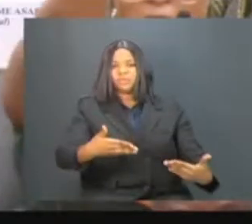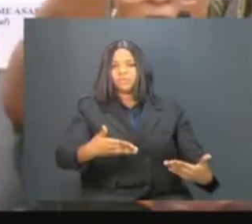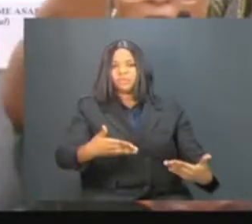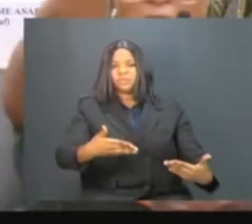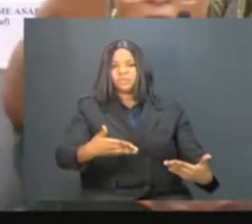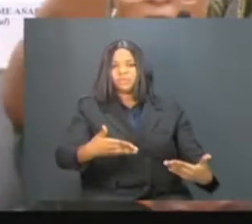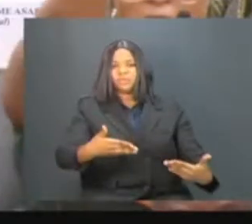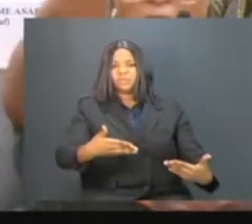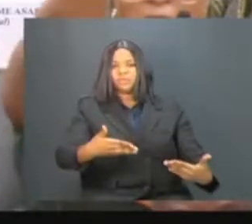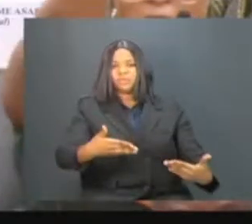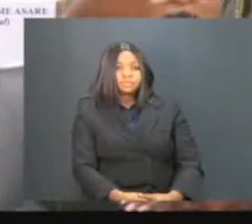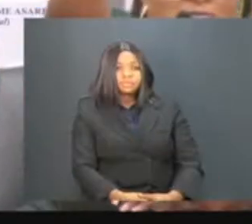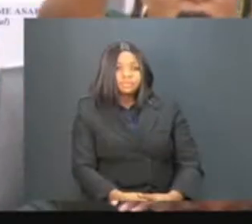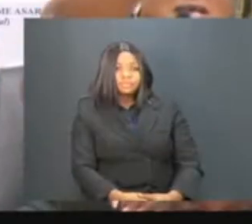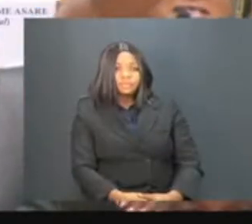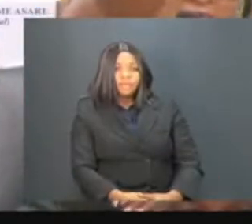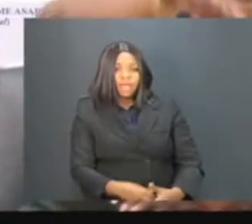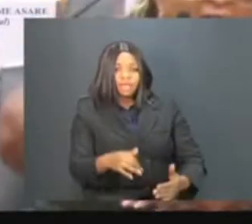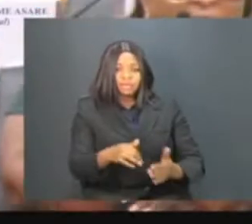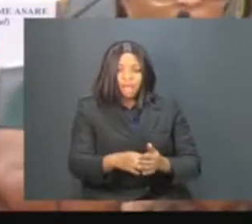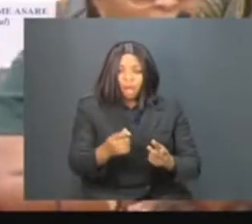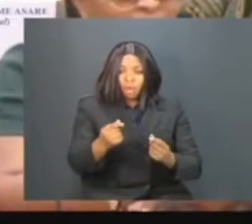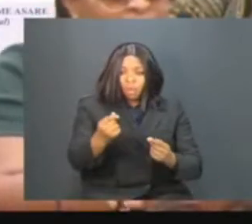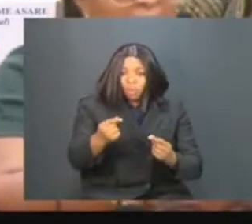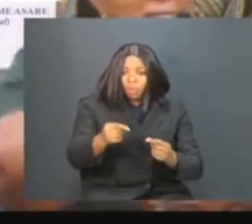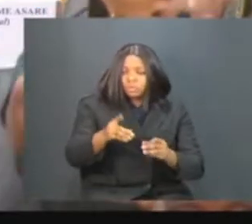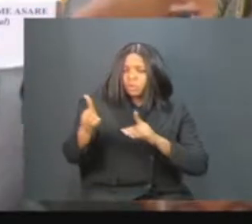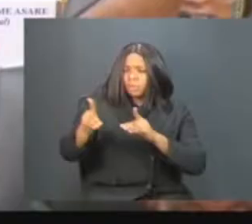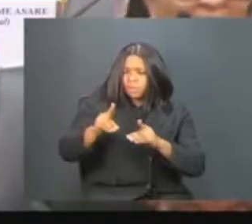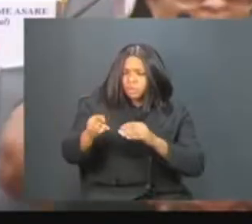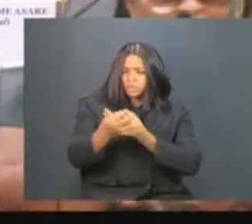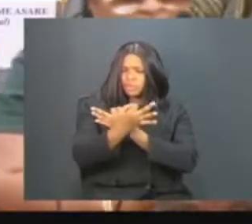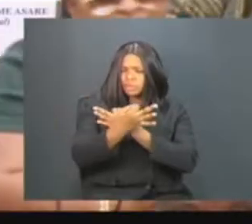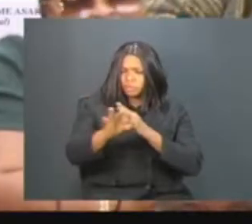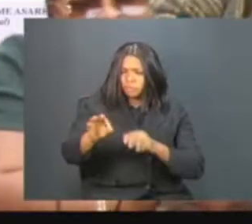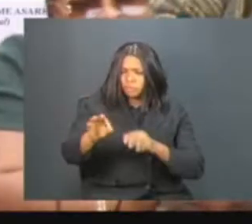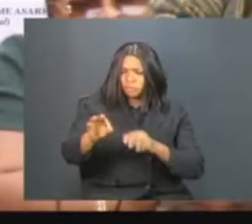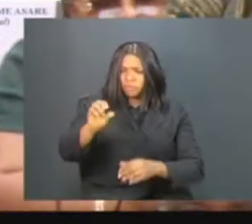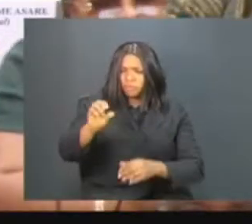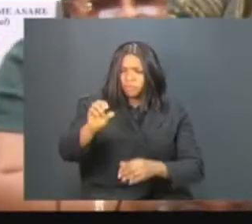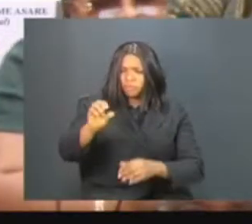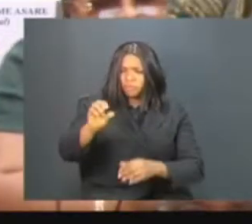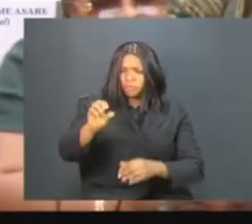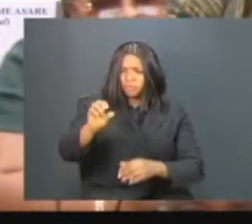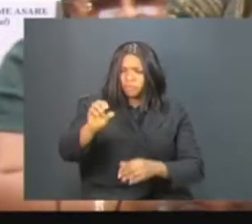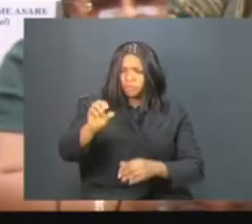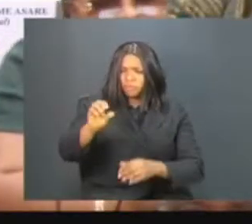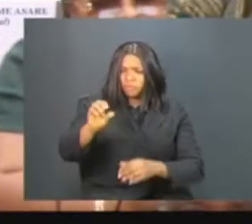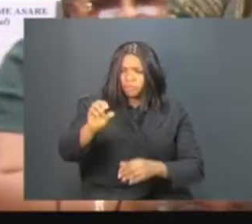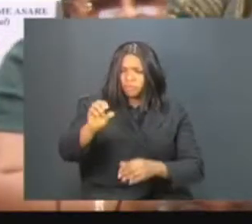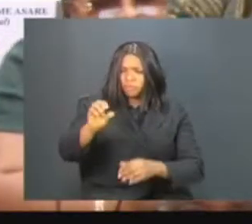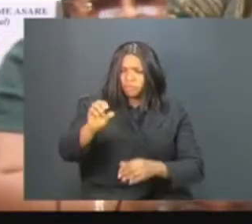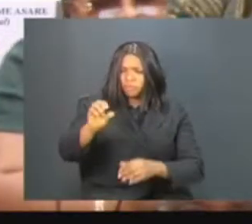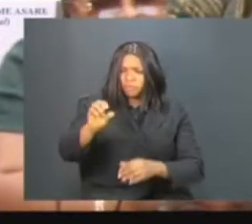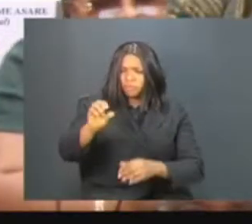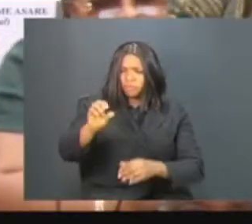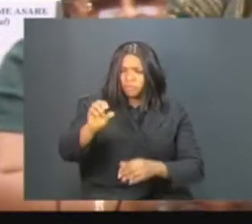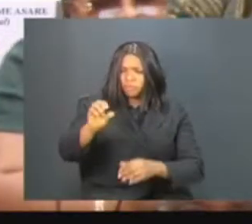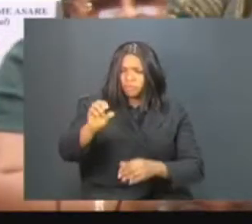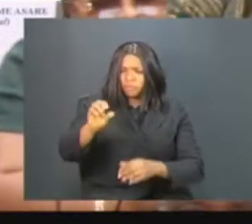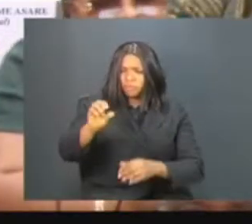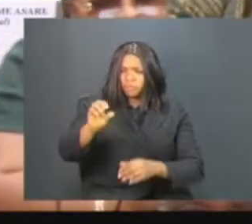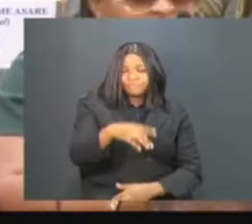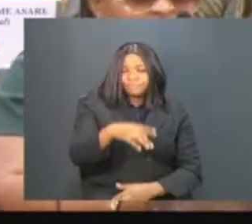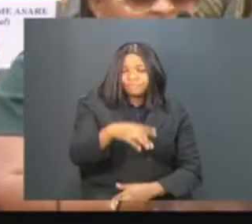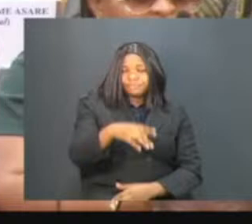did with the free senior high school. Come back and sit down. Mr. Speaker, and I am very